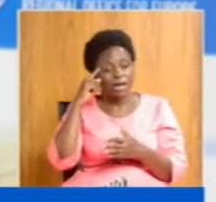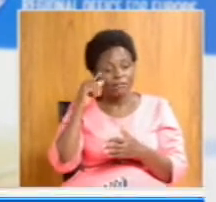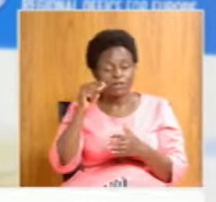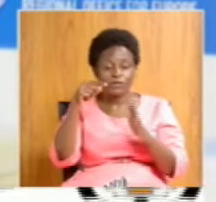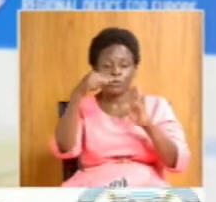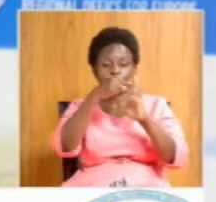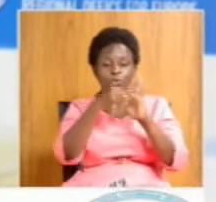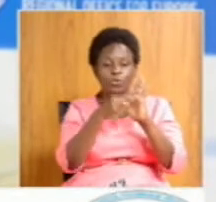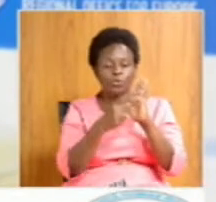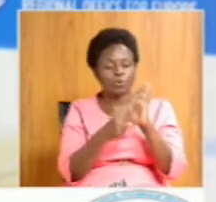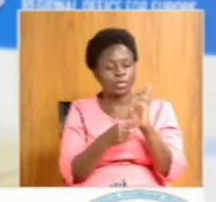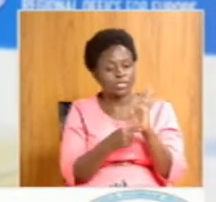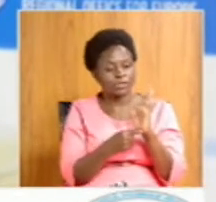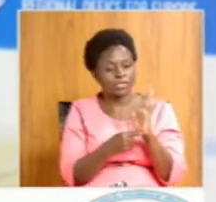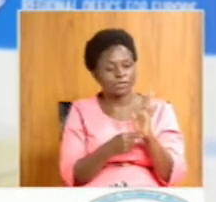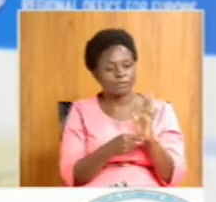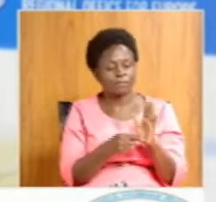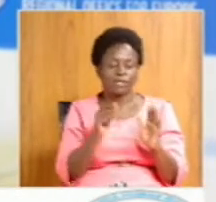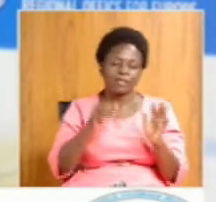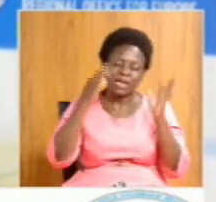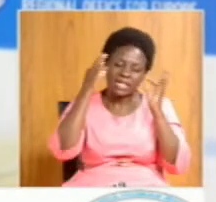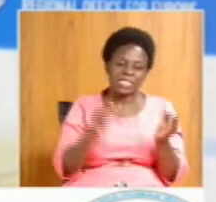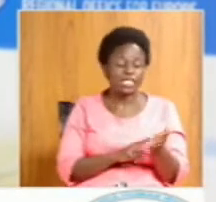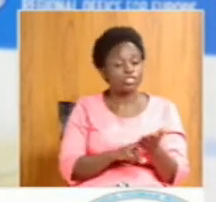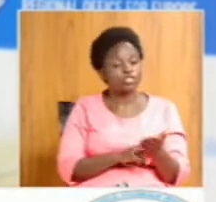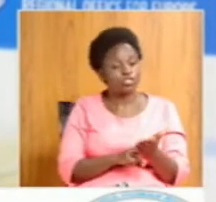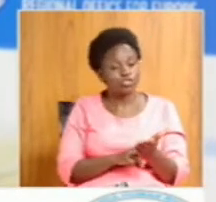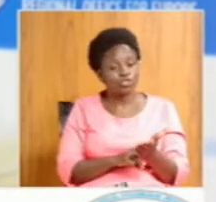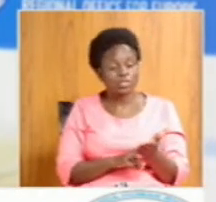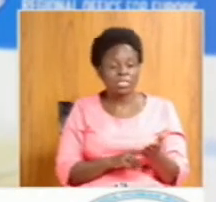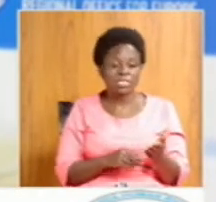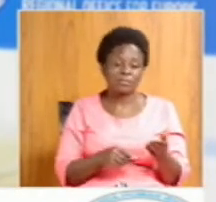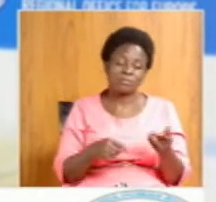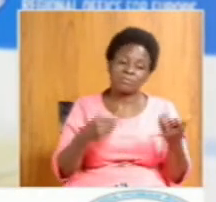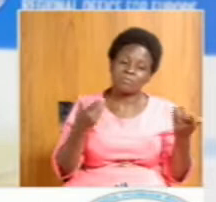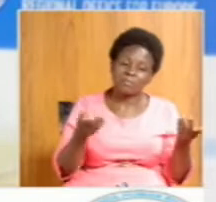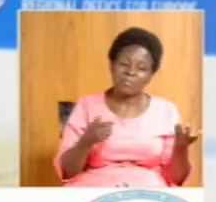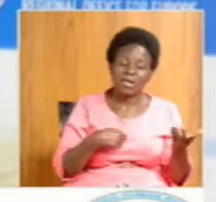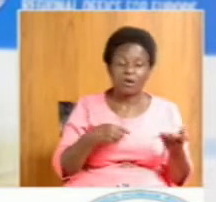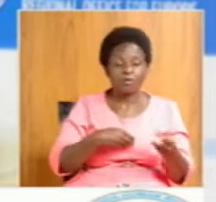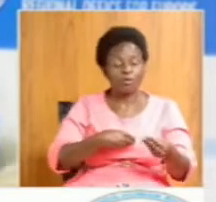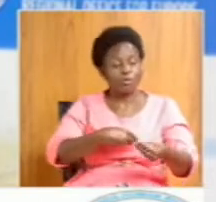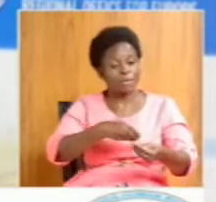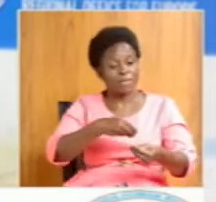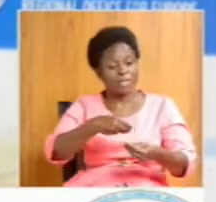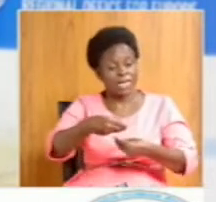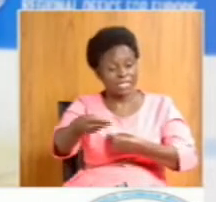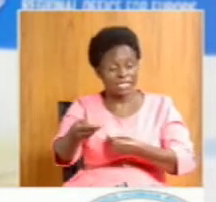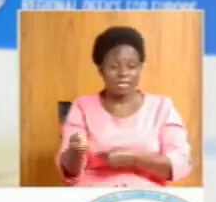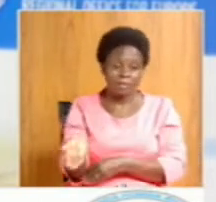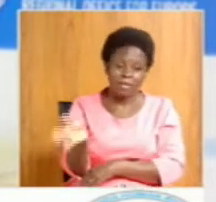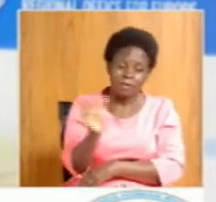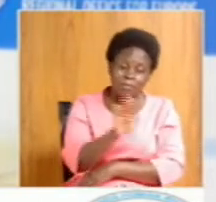conditions it's condition free for the most part they can decide to use it to safeguard the reserves or actually exchange it and put it